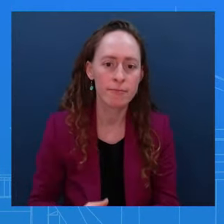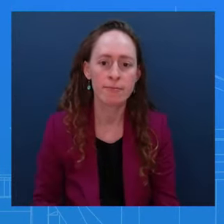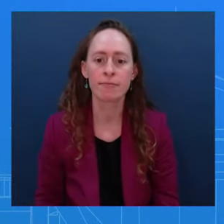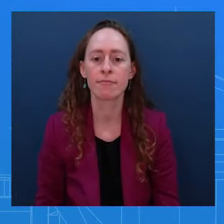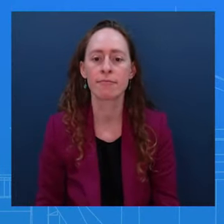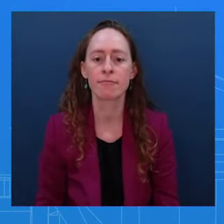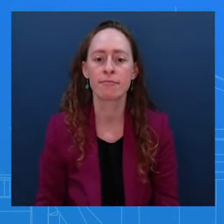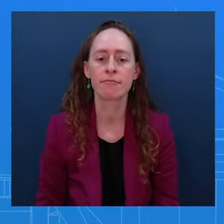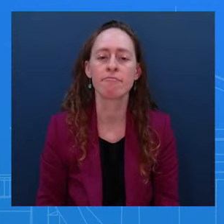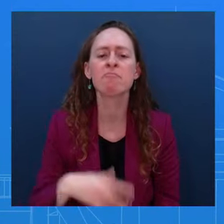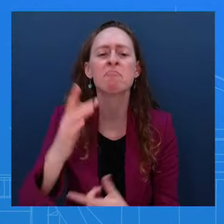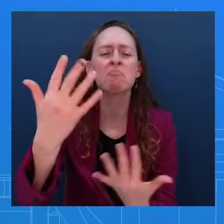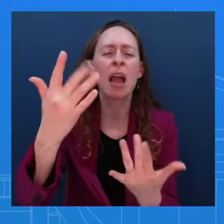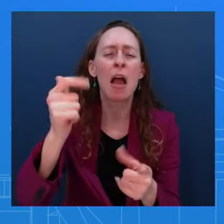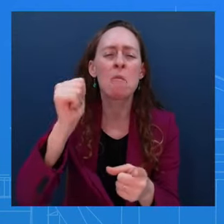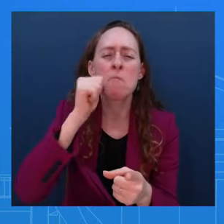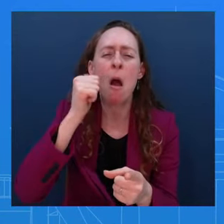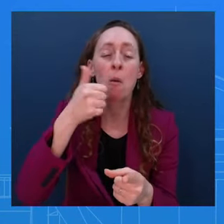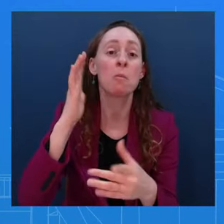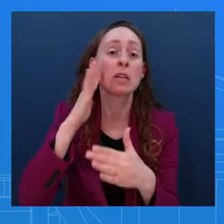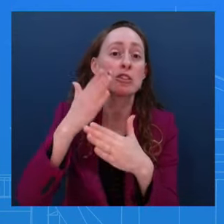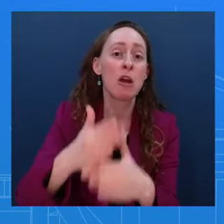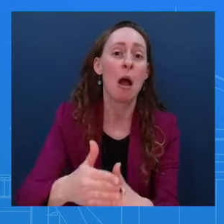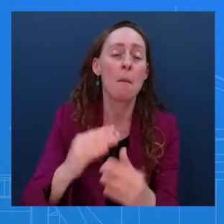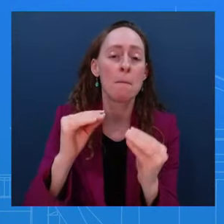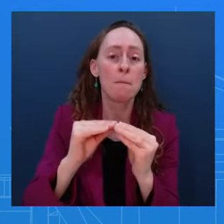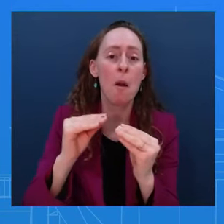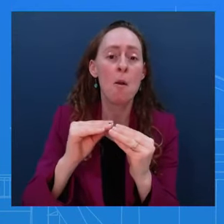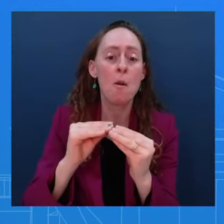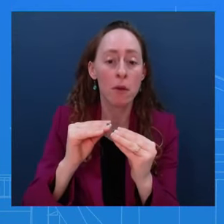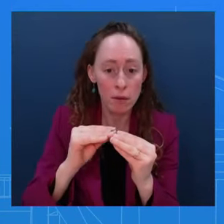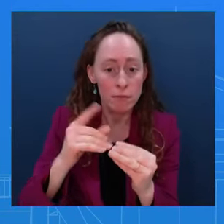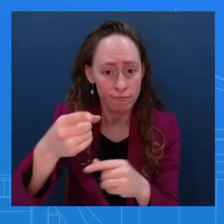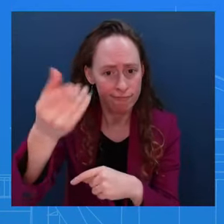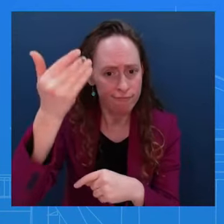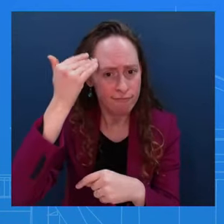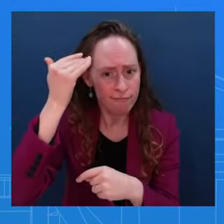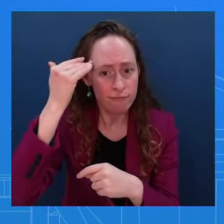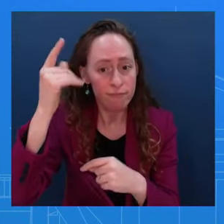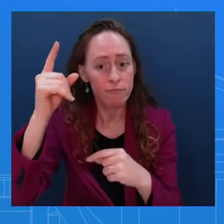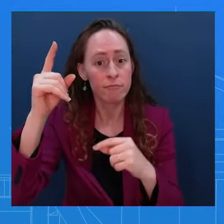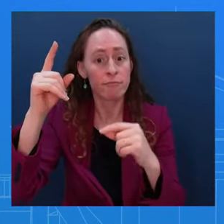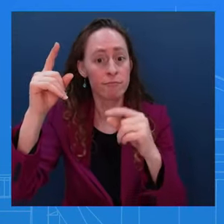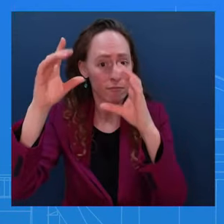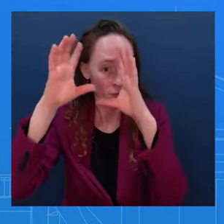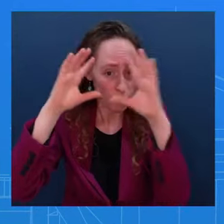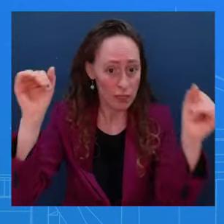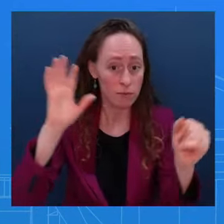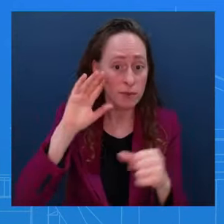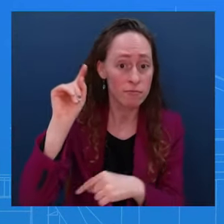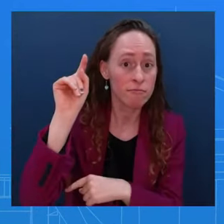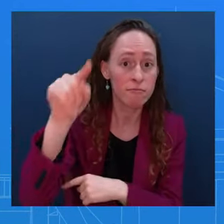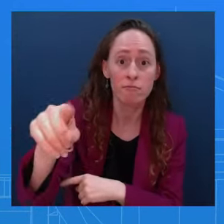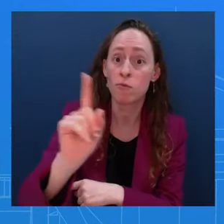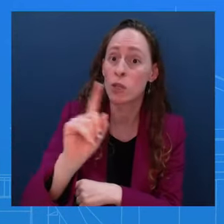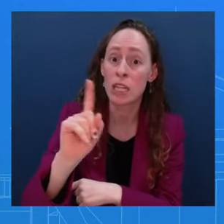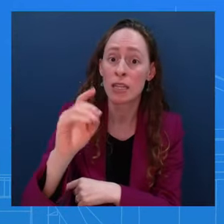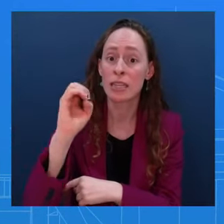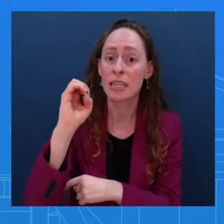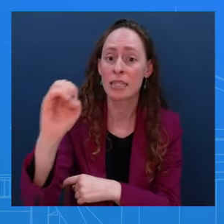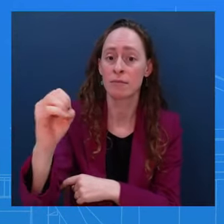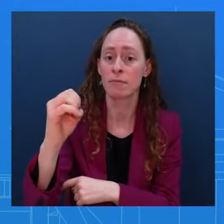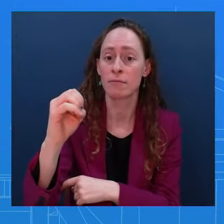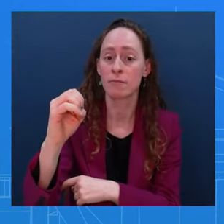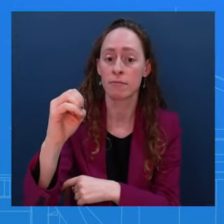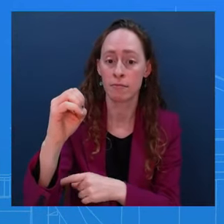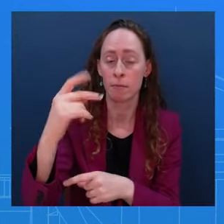before, the president, as you all know, is going to go to East Palestine, obviously, but he is going at the invite of the mayor. The president's going to hear